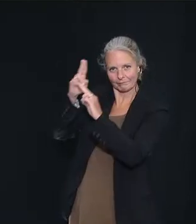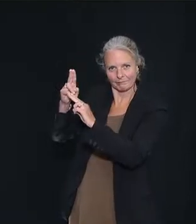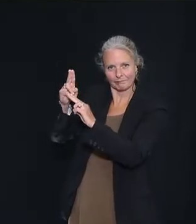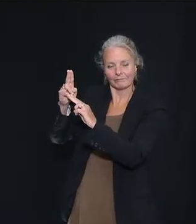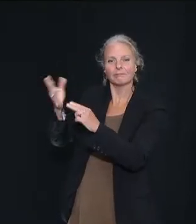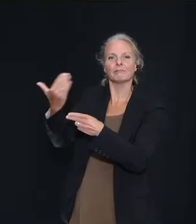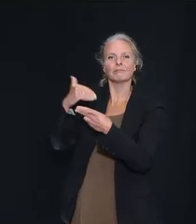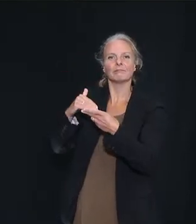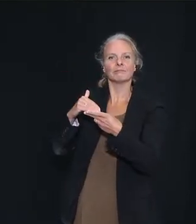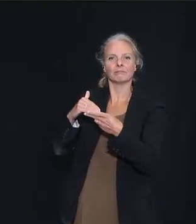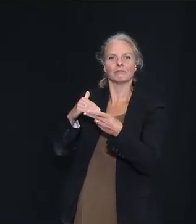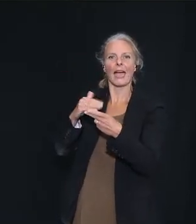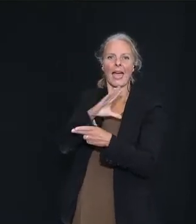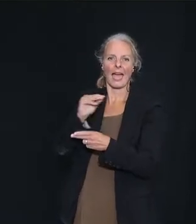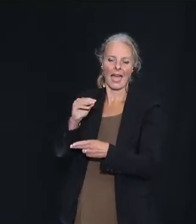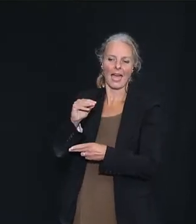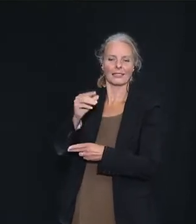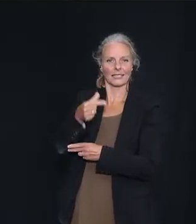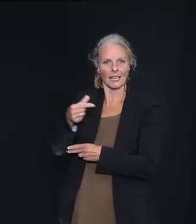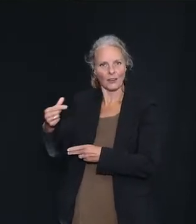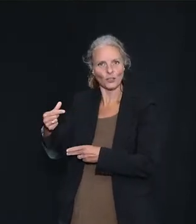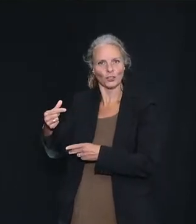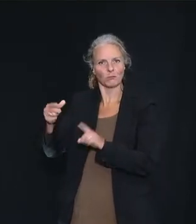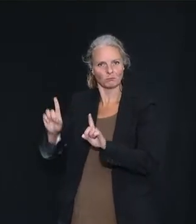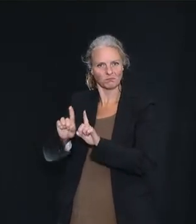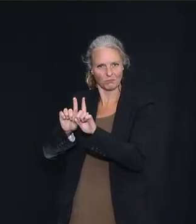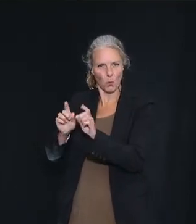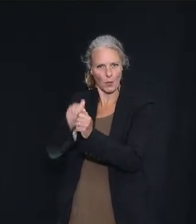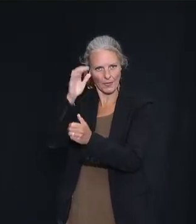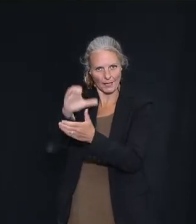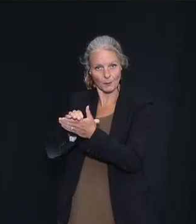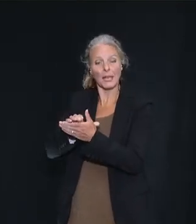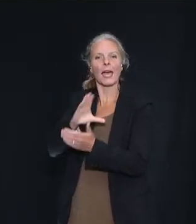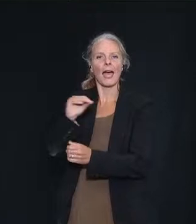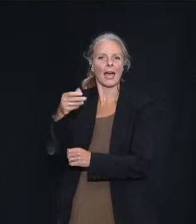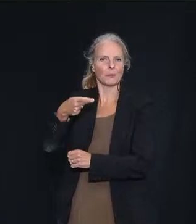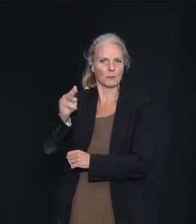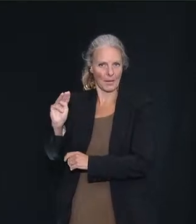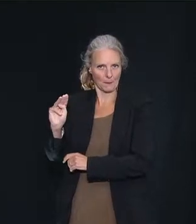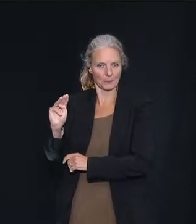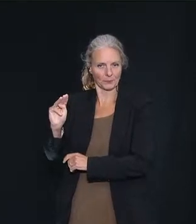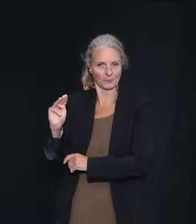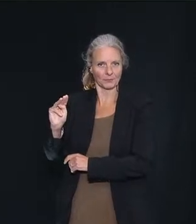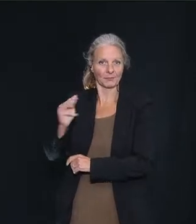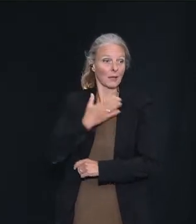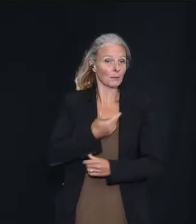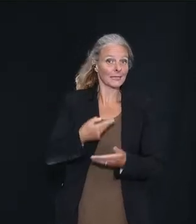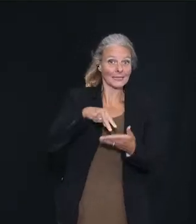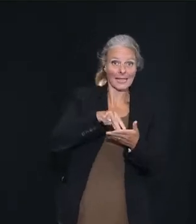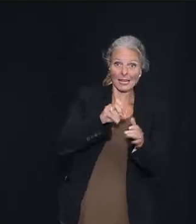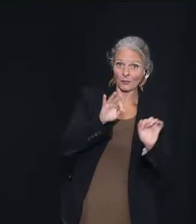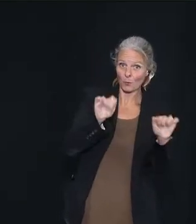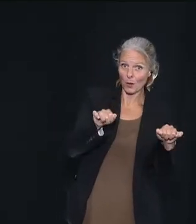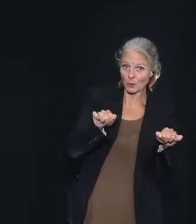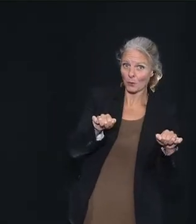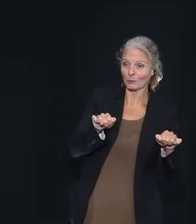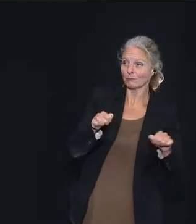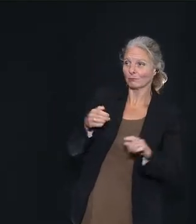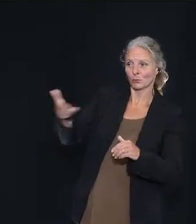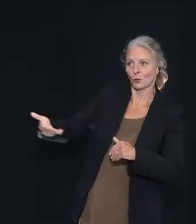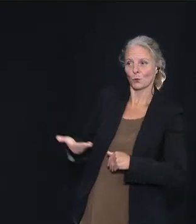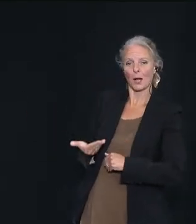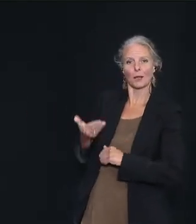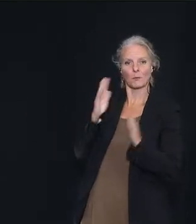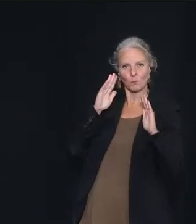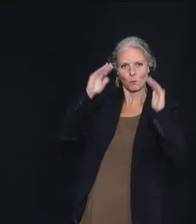Their Excellencies, and the Prime Minister. I invite you to please rise, if you are able, and welcome His Holiness Pope Francis, Their